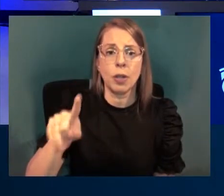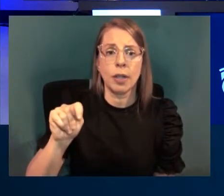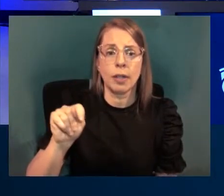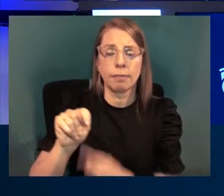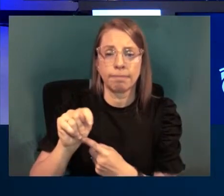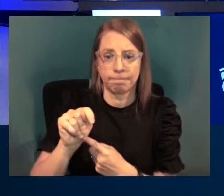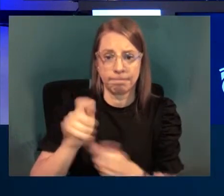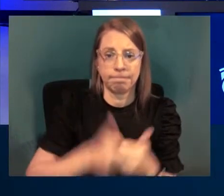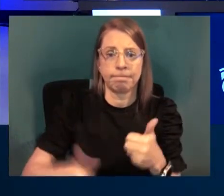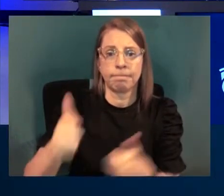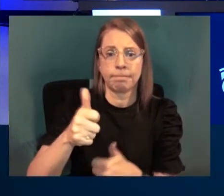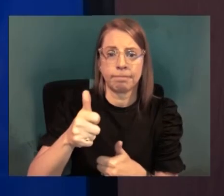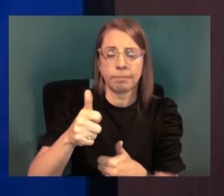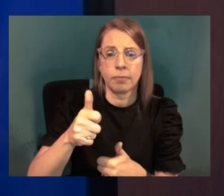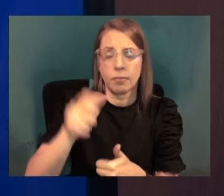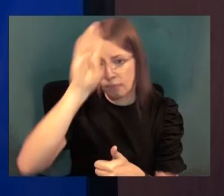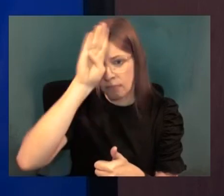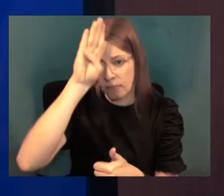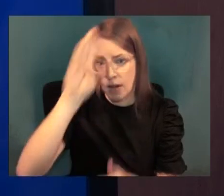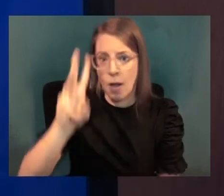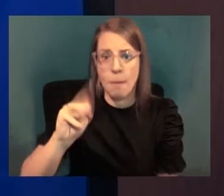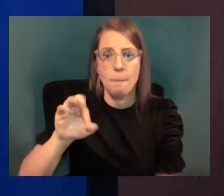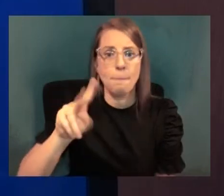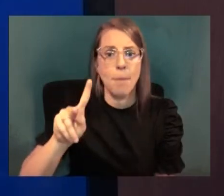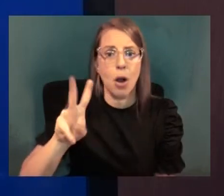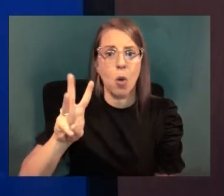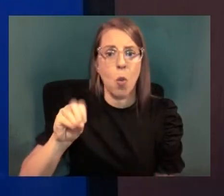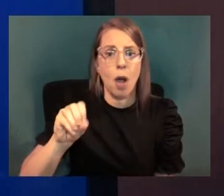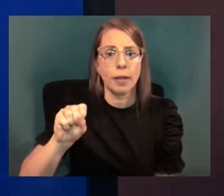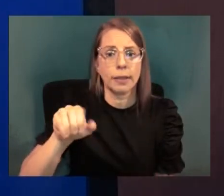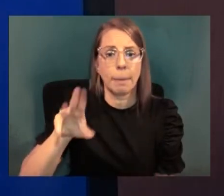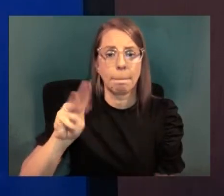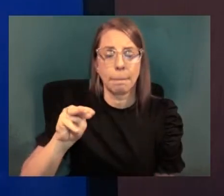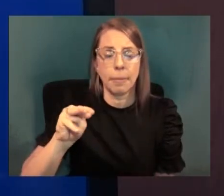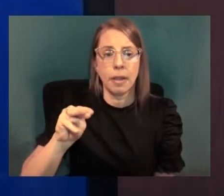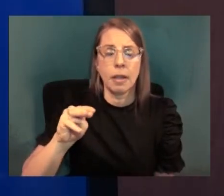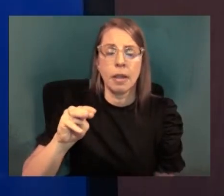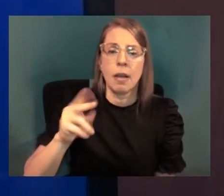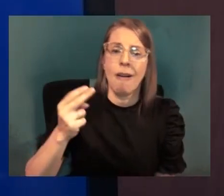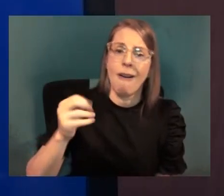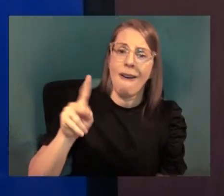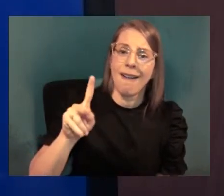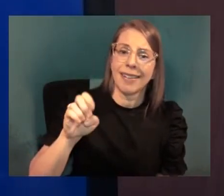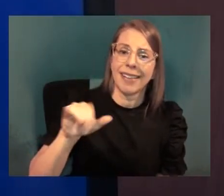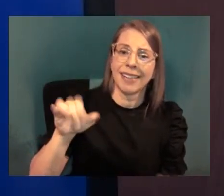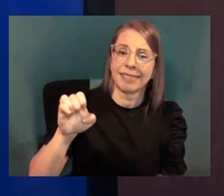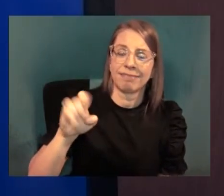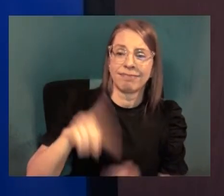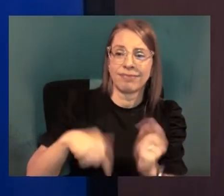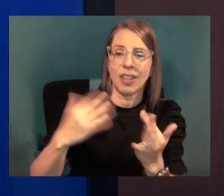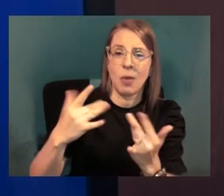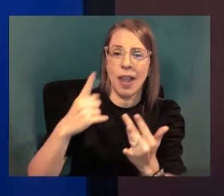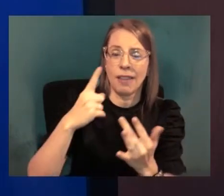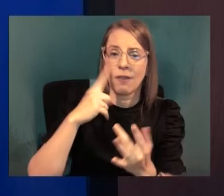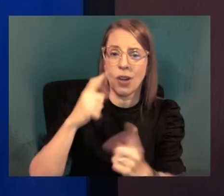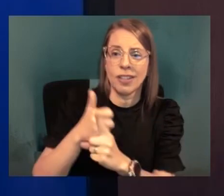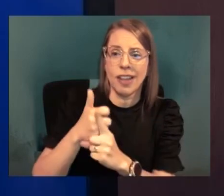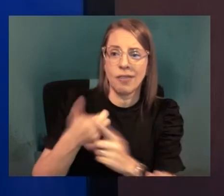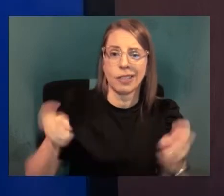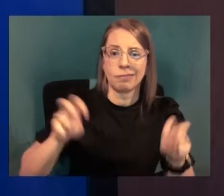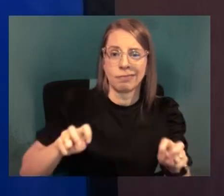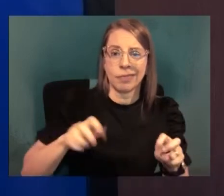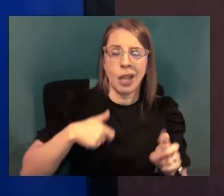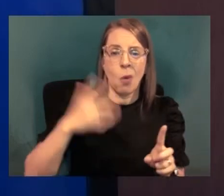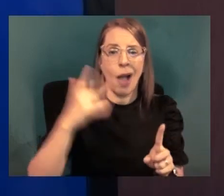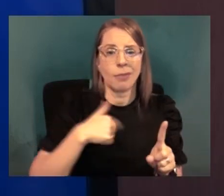Mark Wassam. You guys, thanks for being on the program. Hawkeye, of course, we can't wait for you to get back here in the studio so I can mess with you some more. And